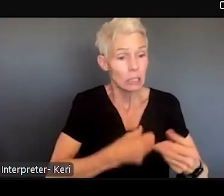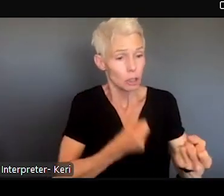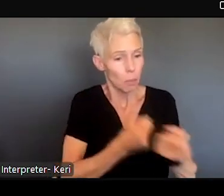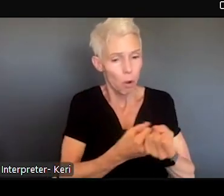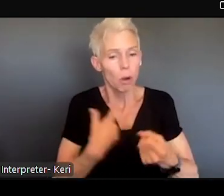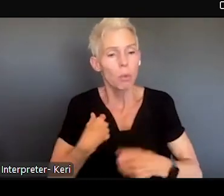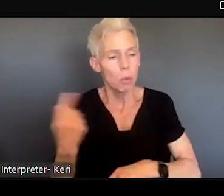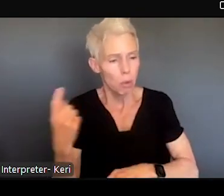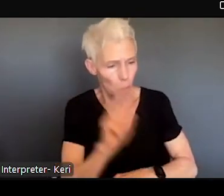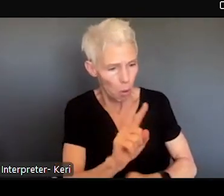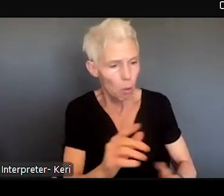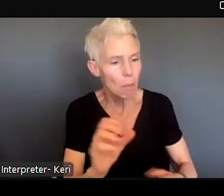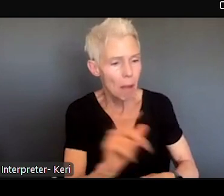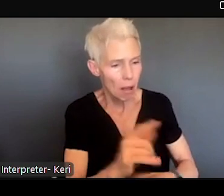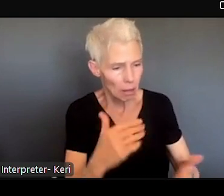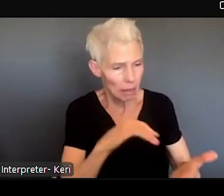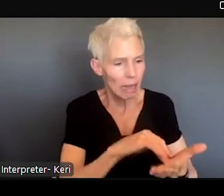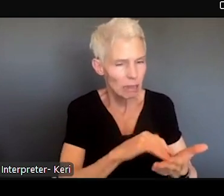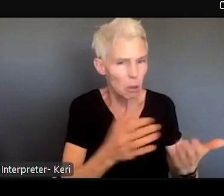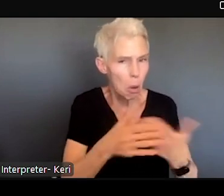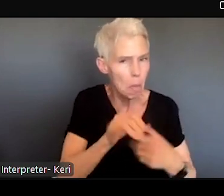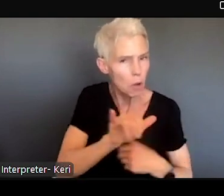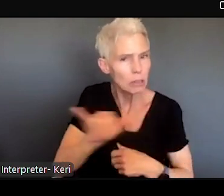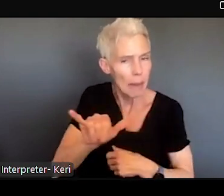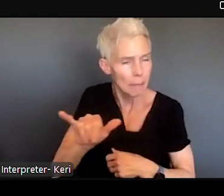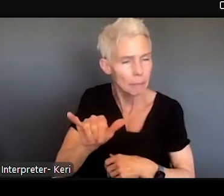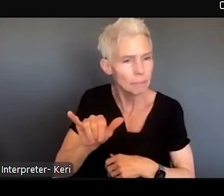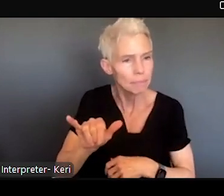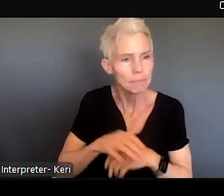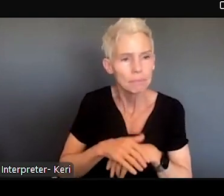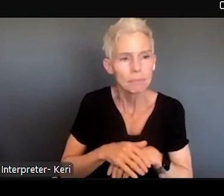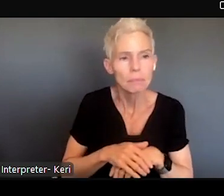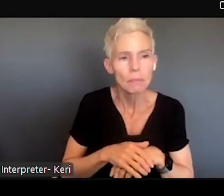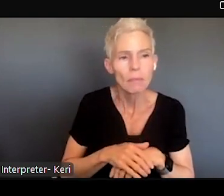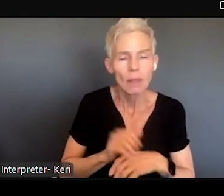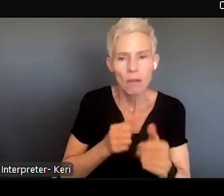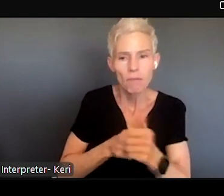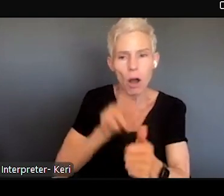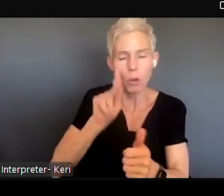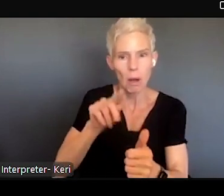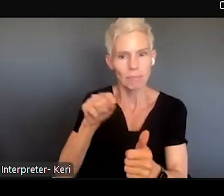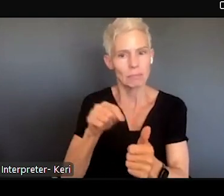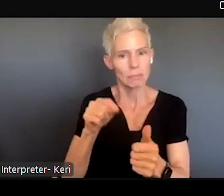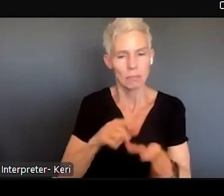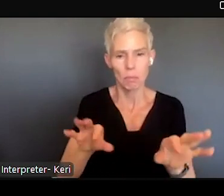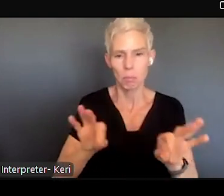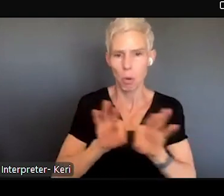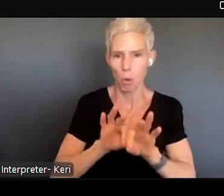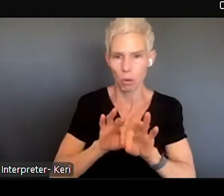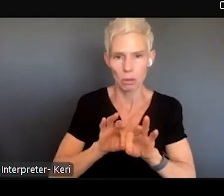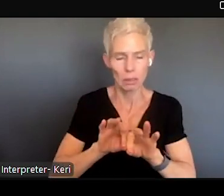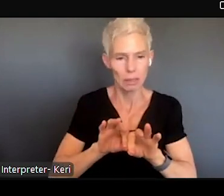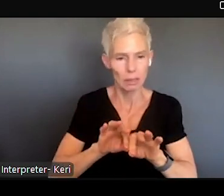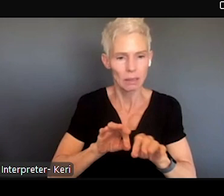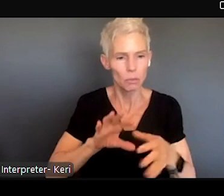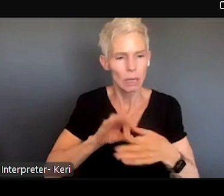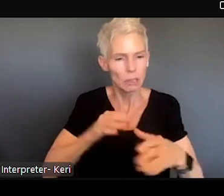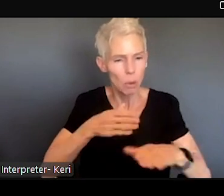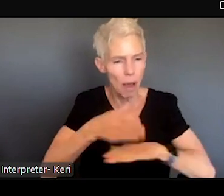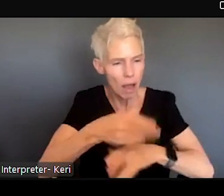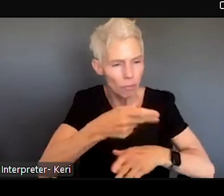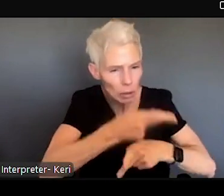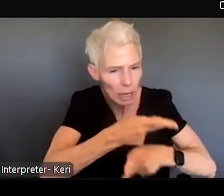well. So Okay. very similar. Yeah, wonderful. And follow-up becomes so important in that aftercare and